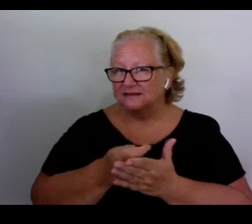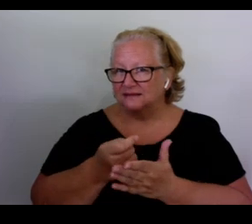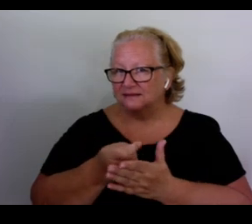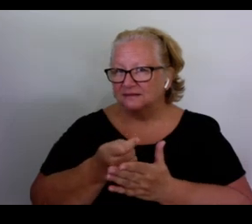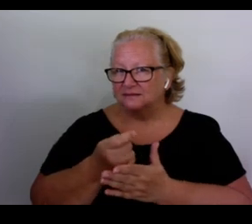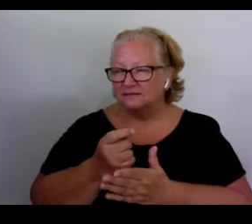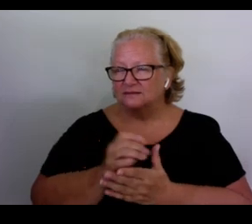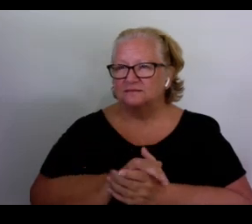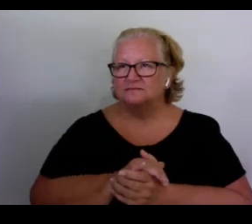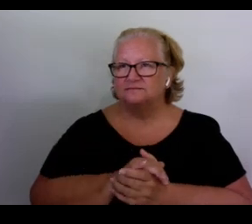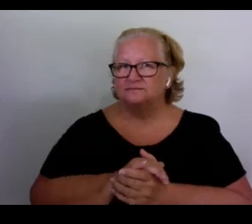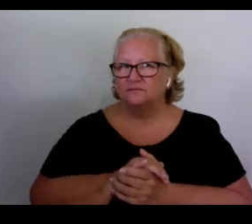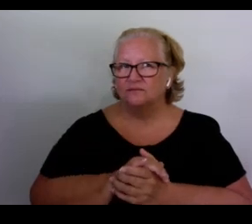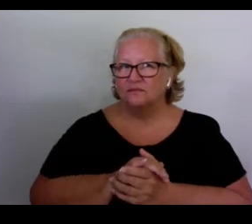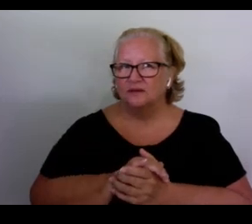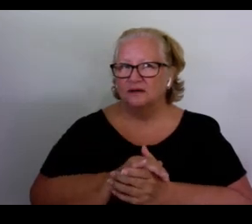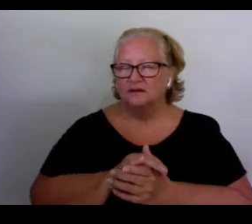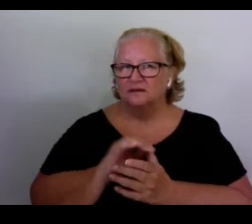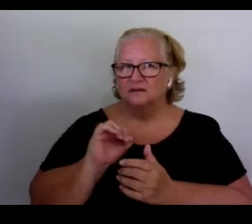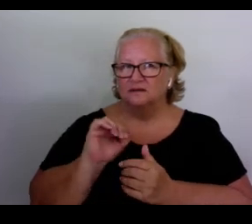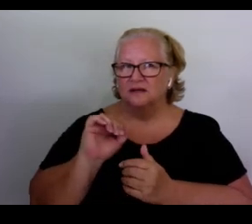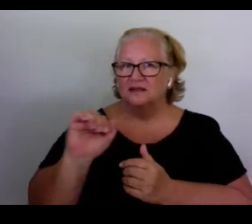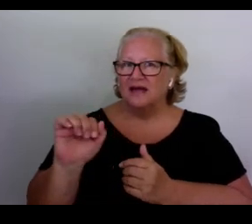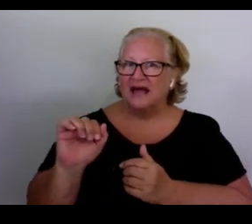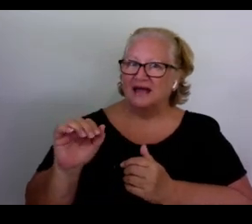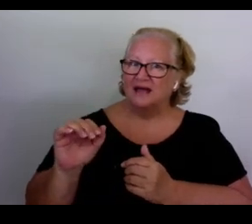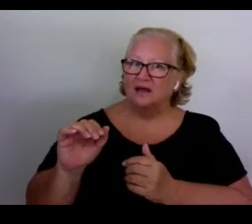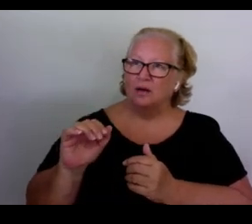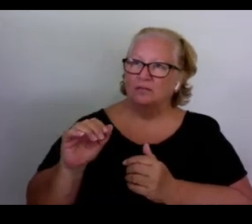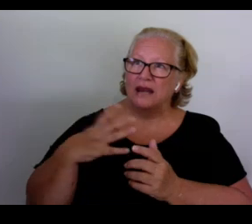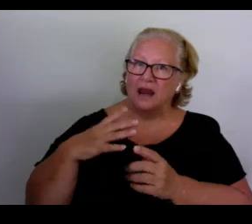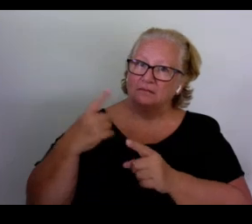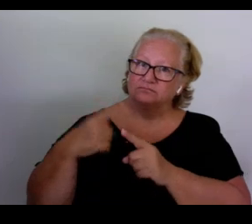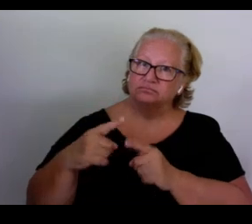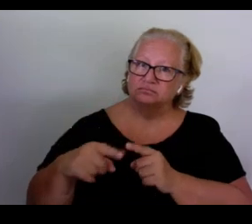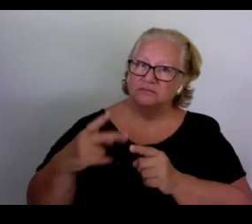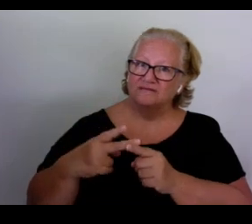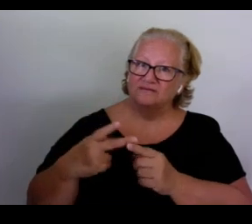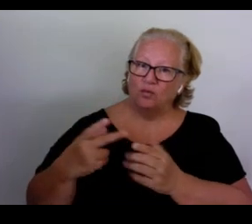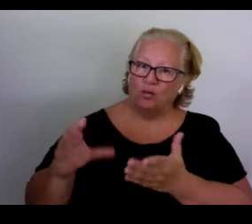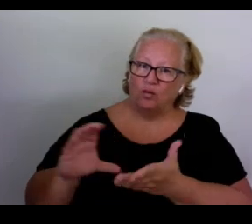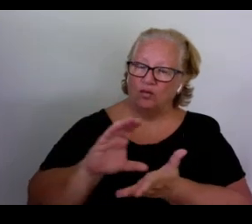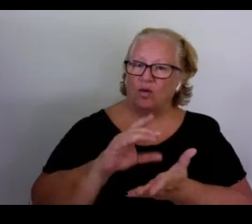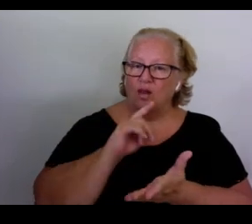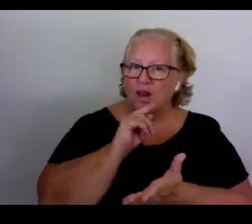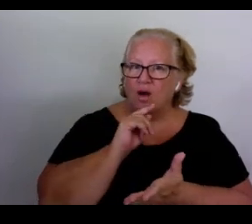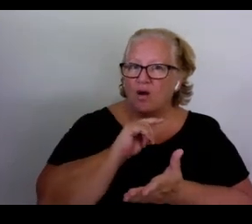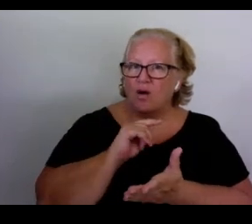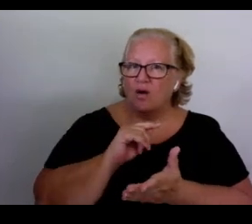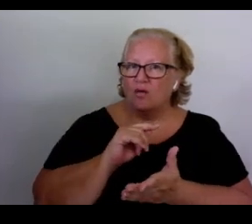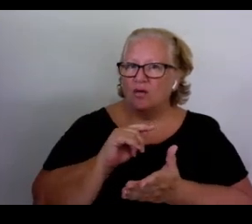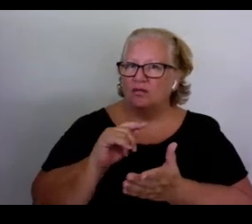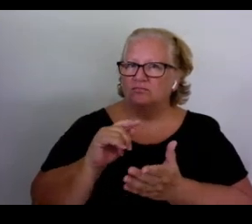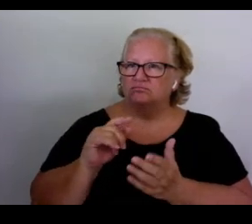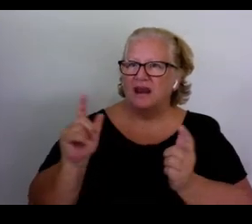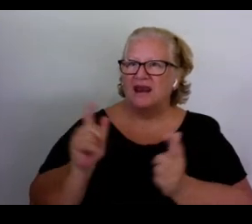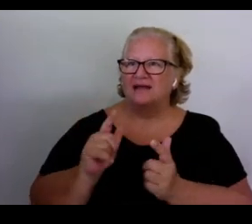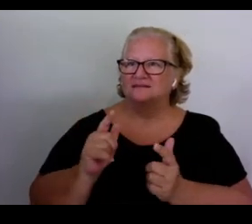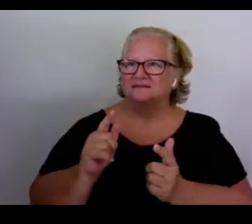Their requirements are not as strong as they are for the payday lenders or the banks or other financial